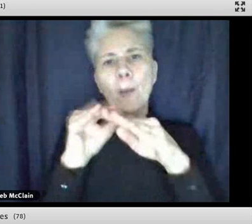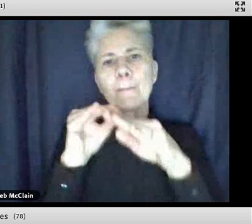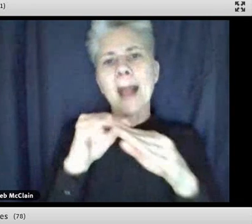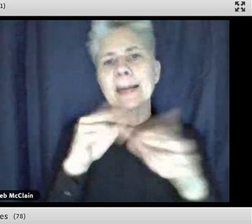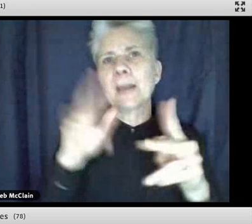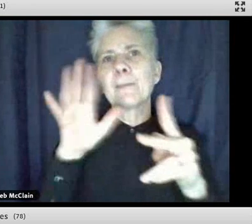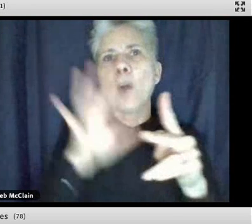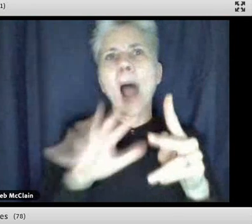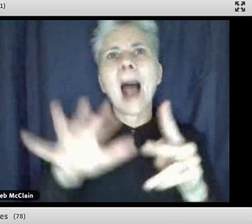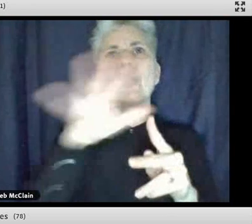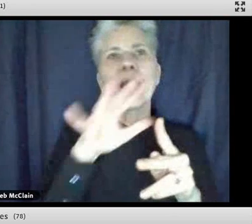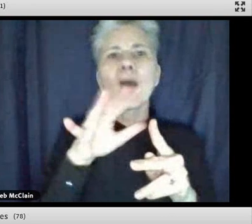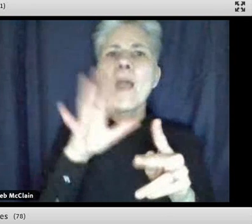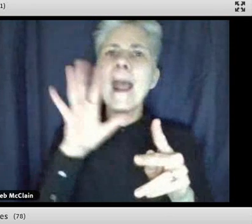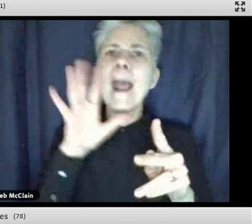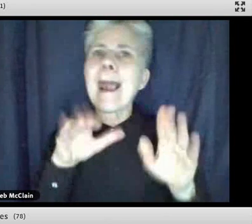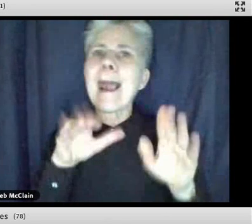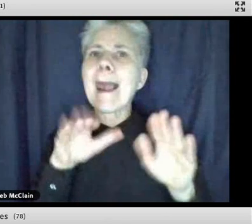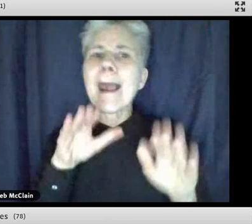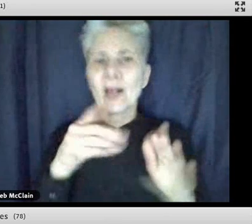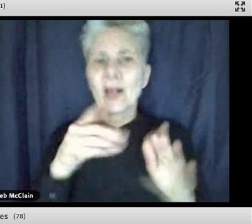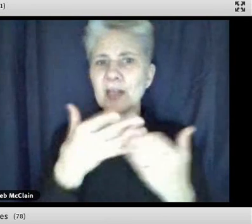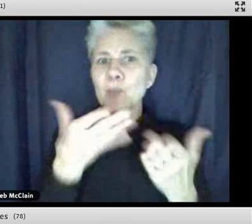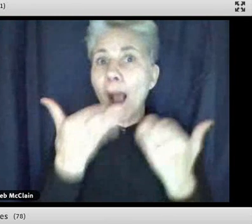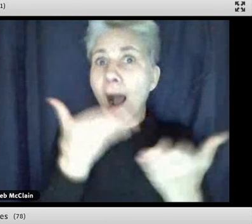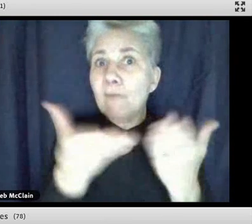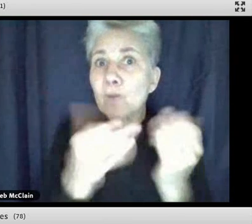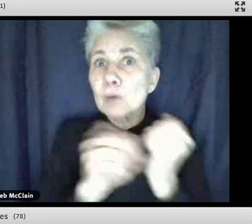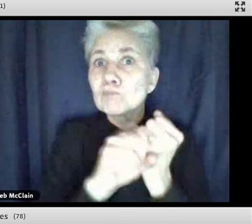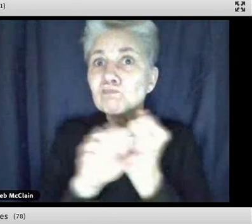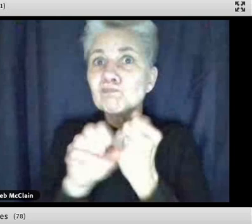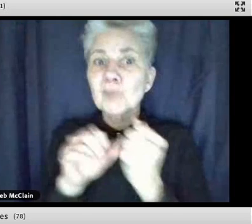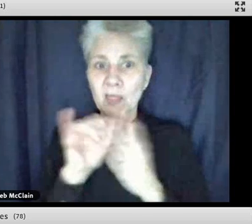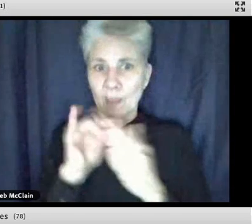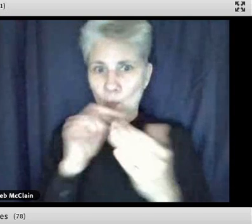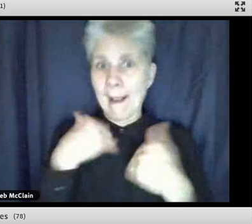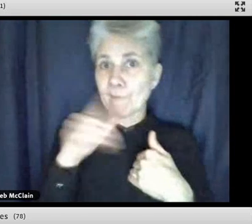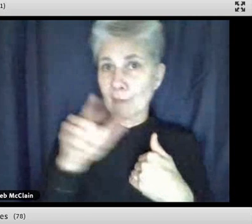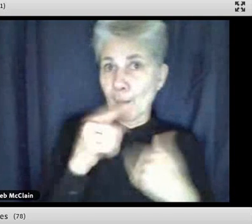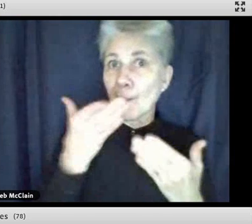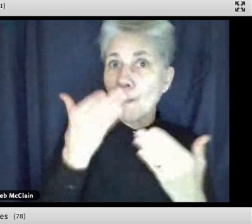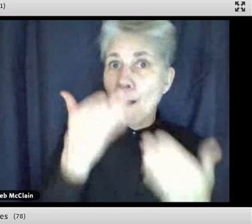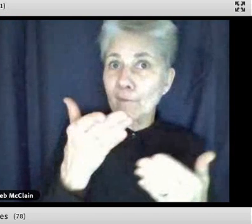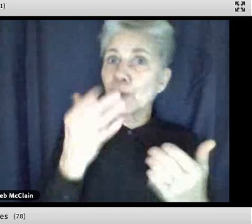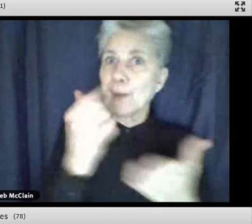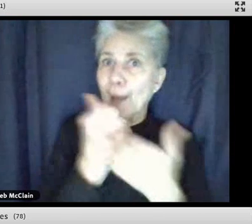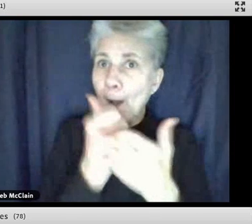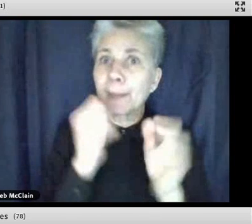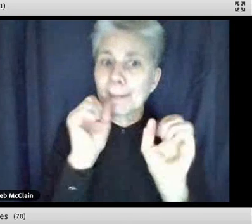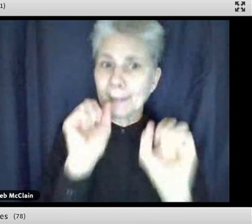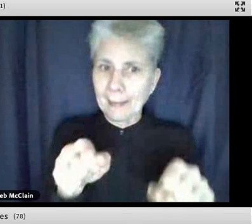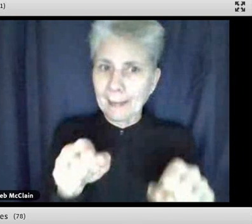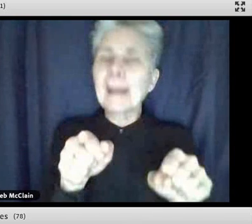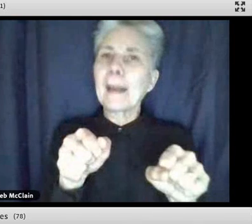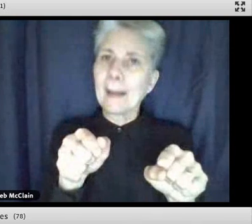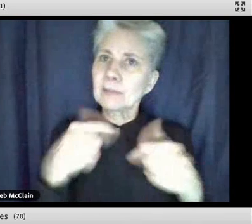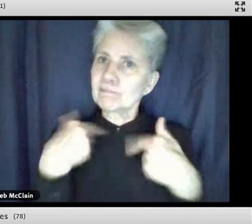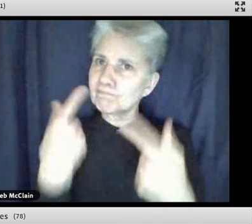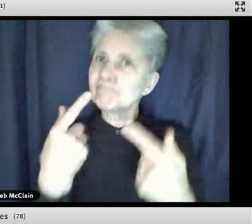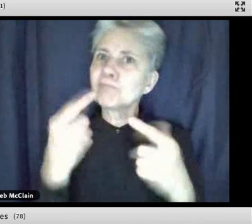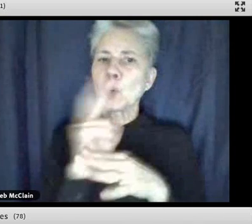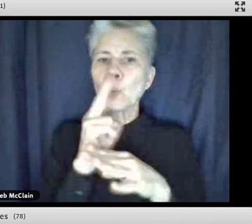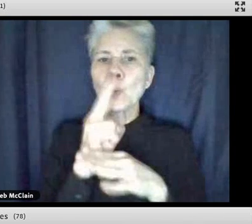about the things that we offer, that we have, that we can just have them continue to use. For instance,